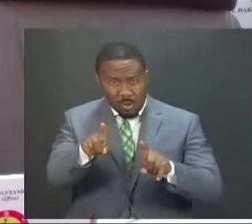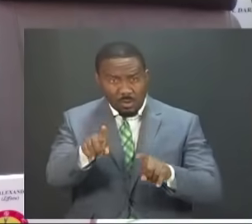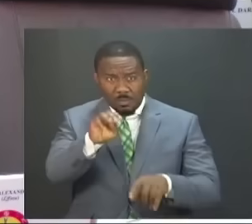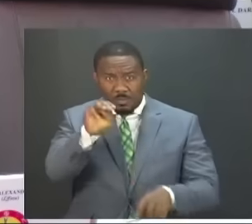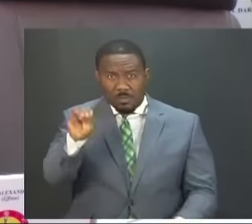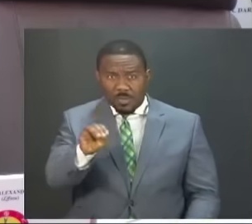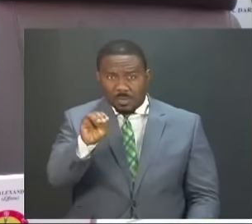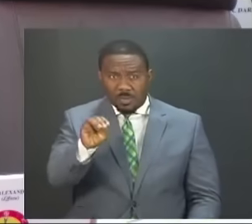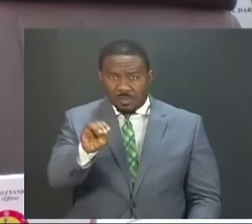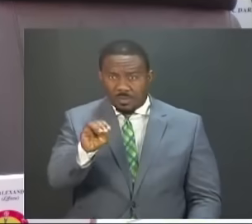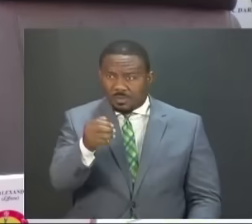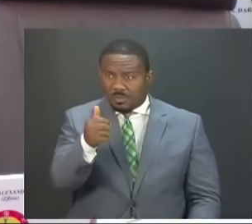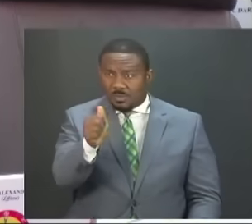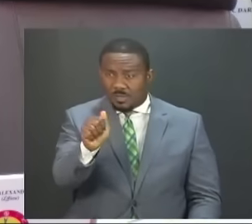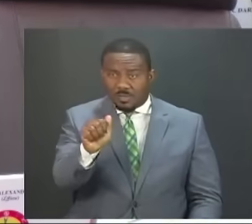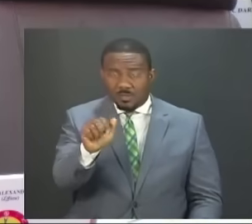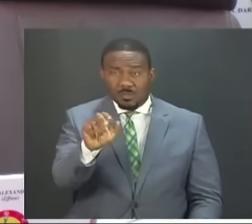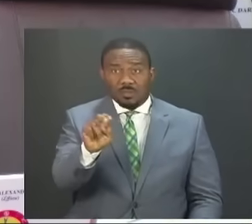of November.